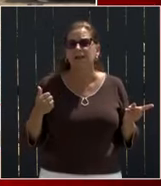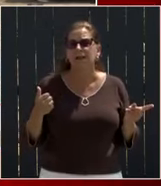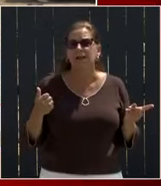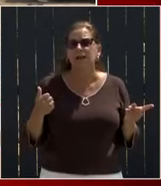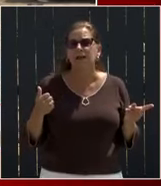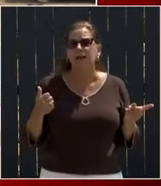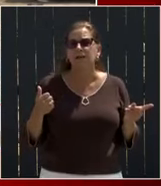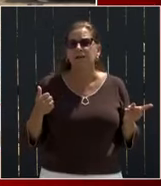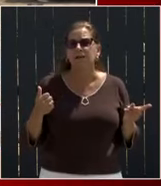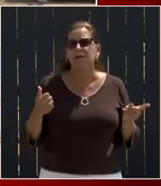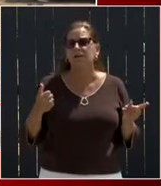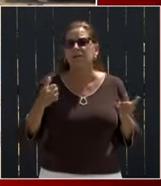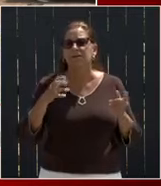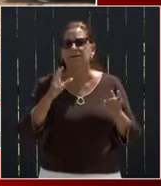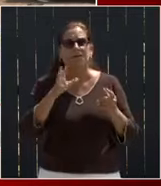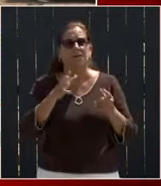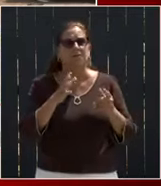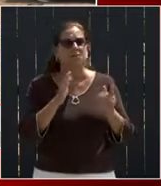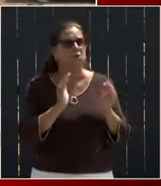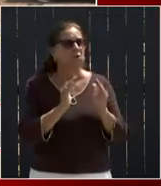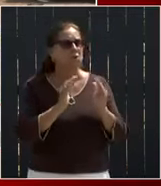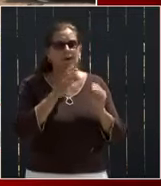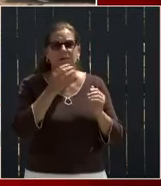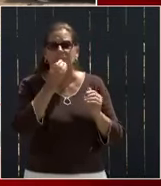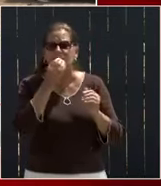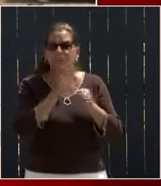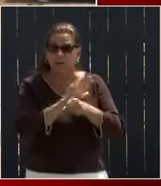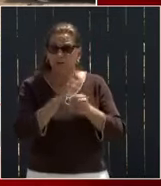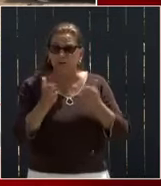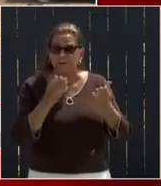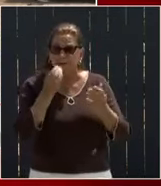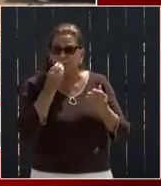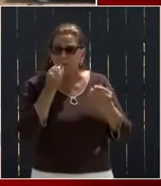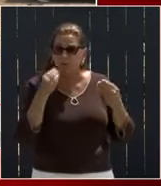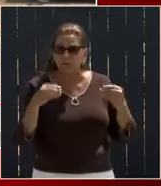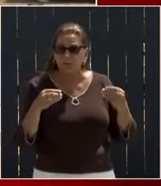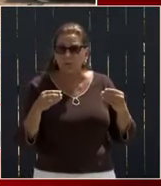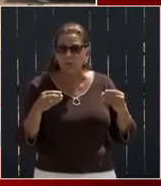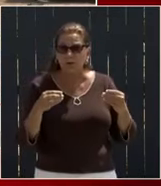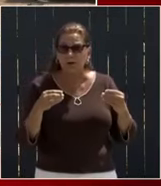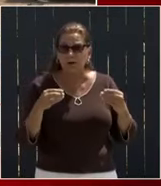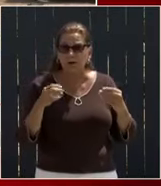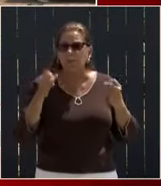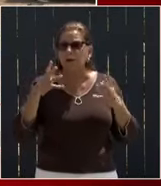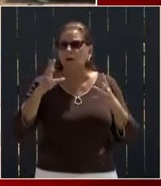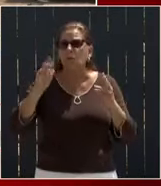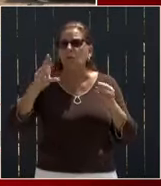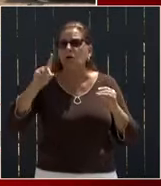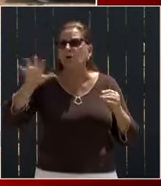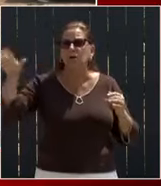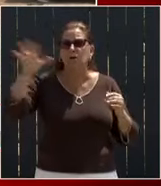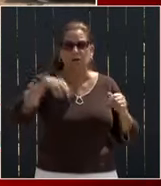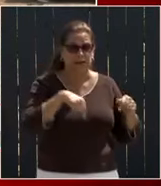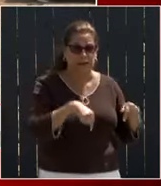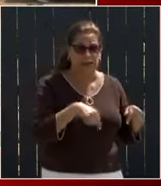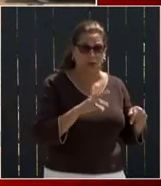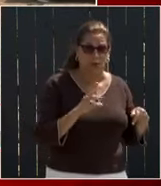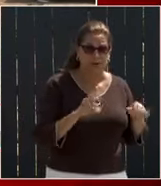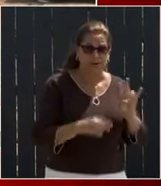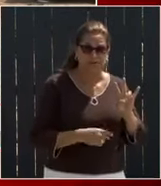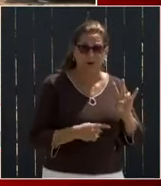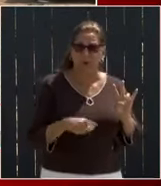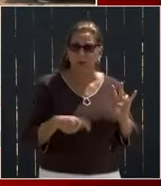full-service grocery stores. We have 2 over here. We got Lidl coming, which is a 3rd, and hopefully there will be more in the future as